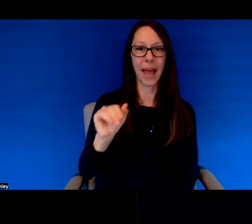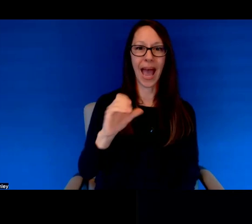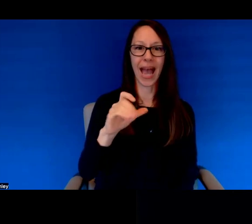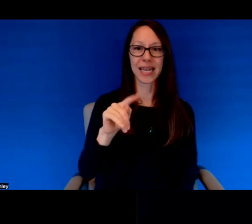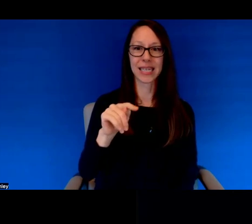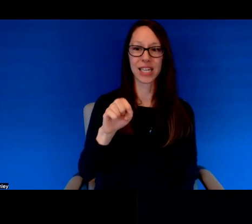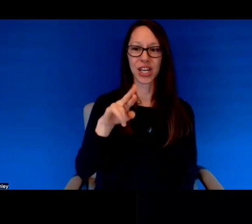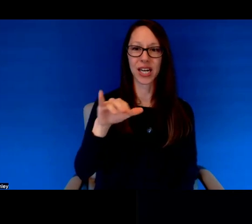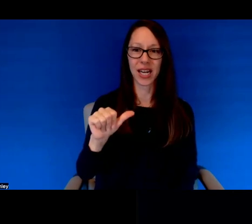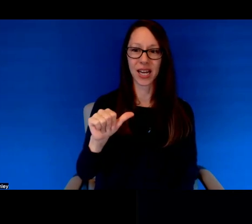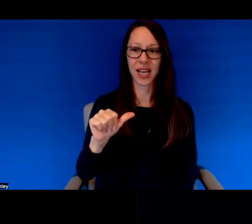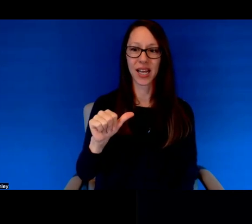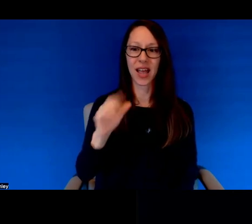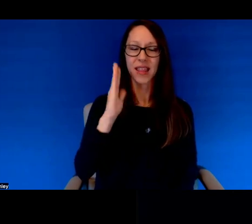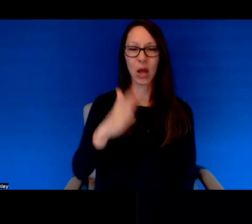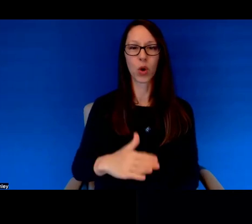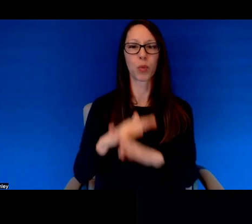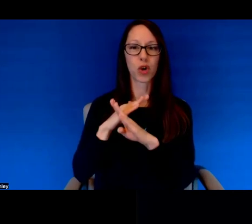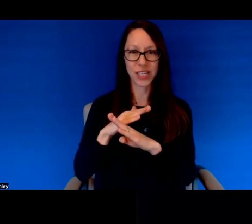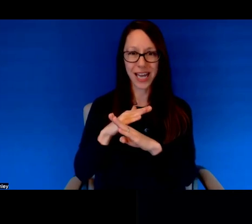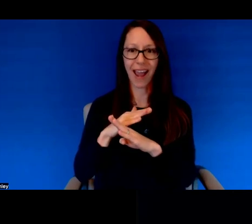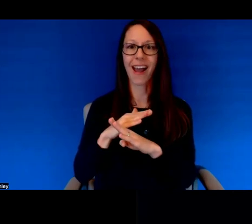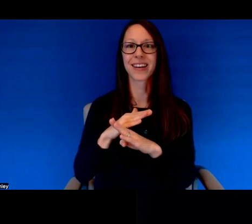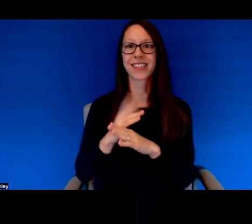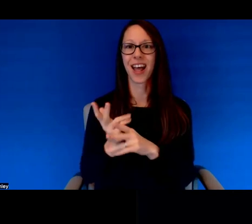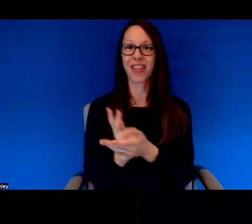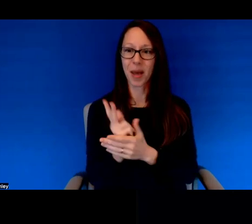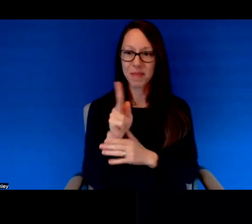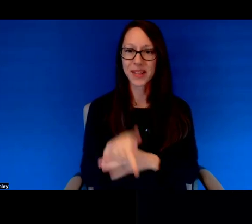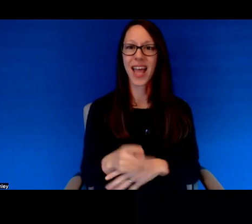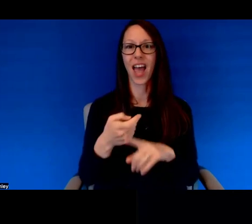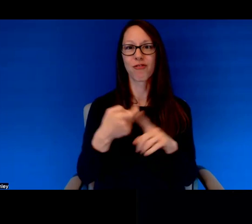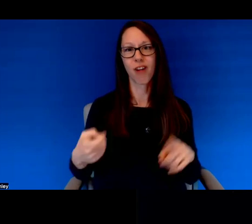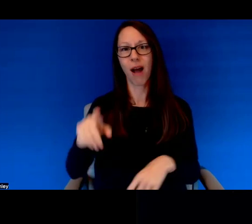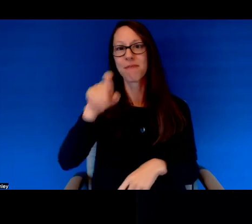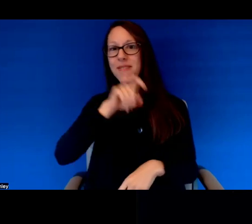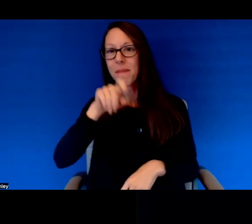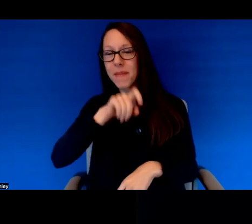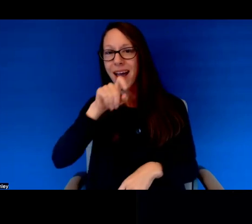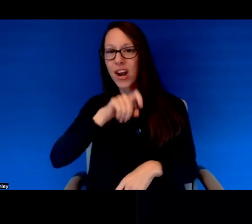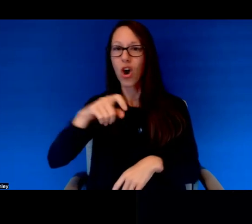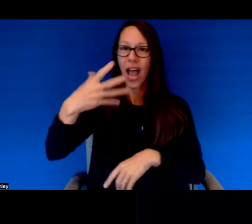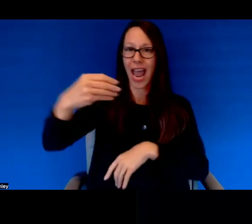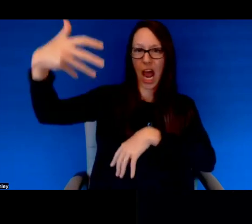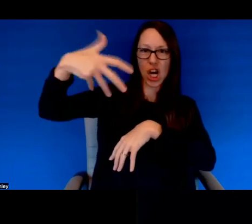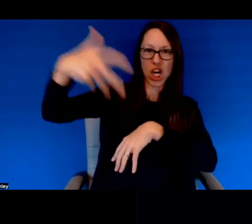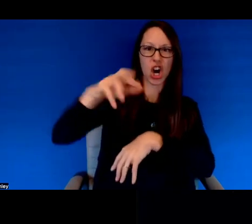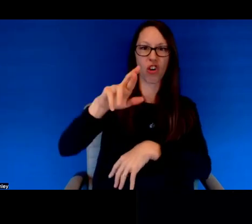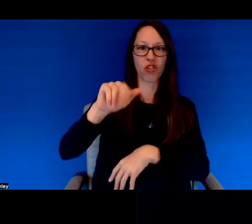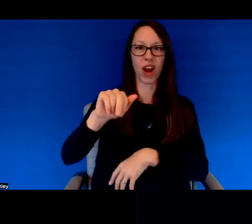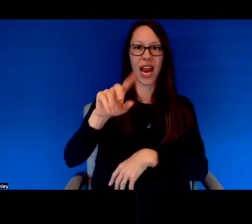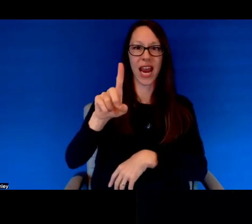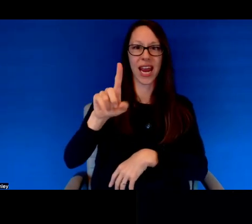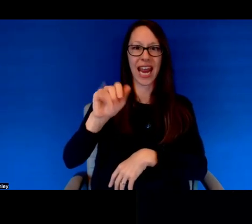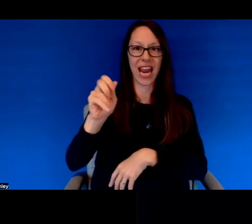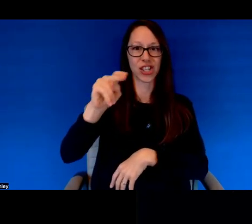will protect the plant from the metals, from some radiation, from some issues they have. On